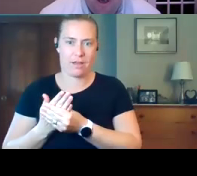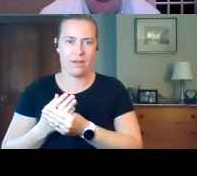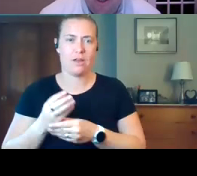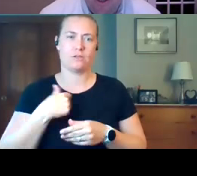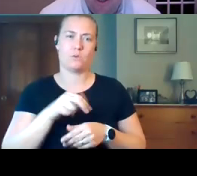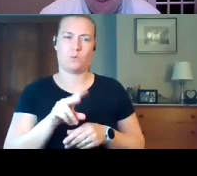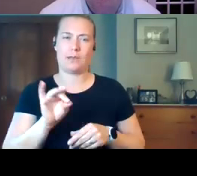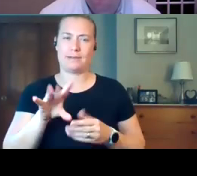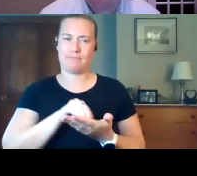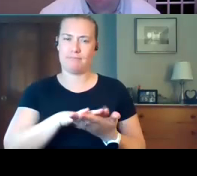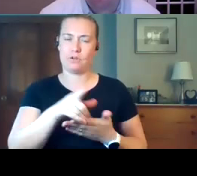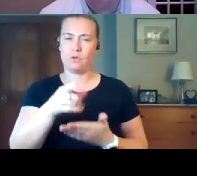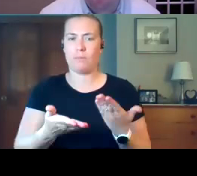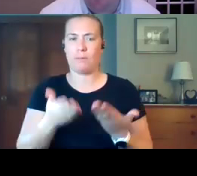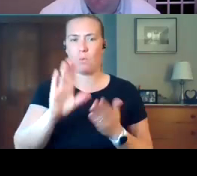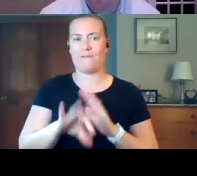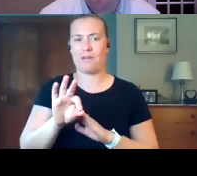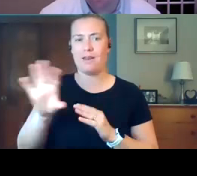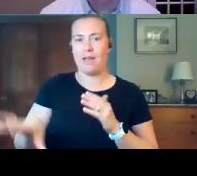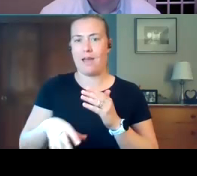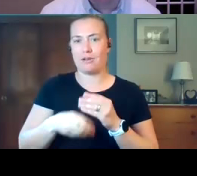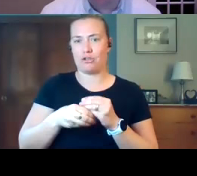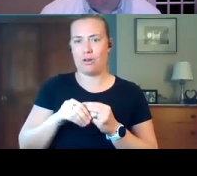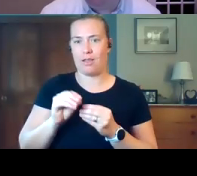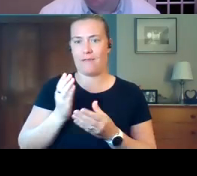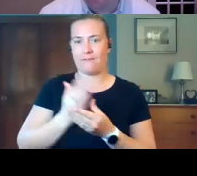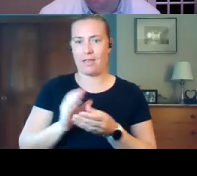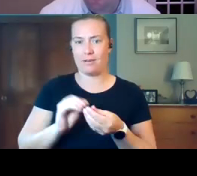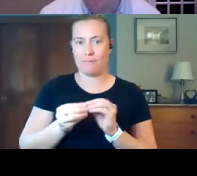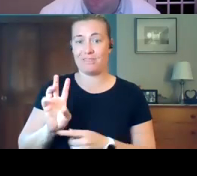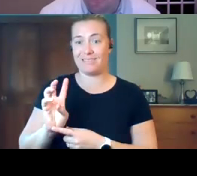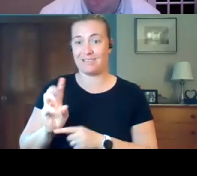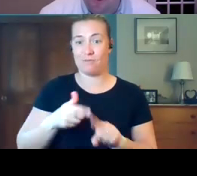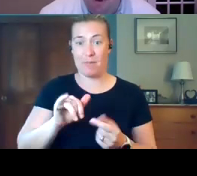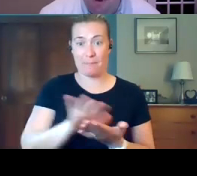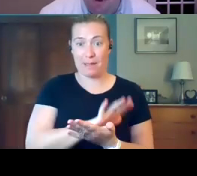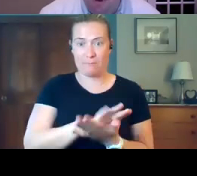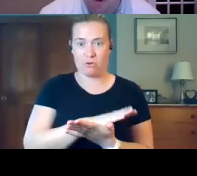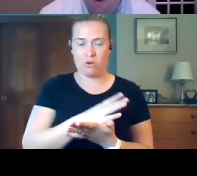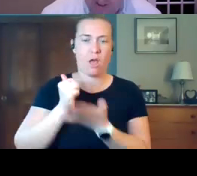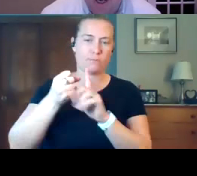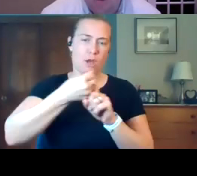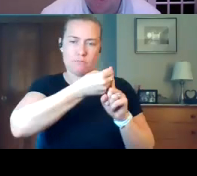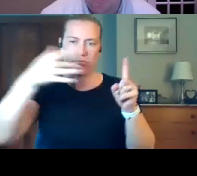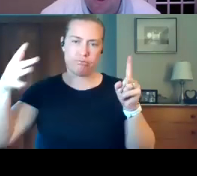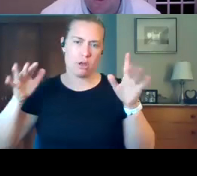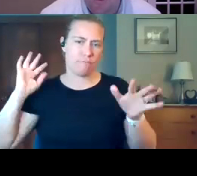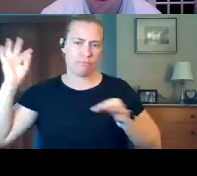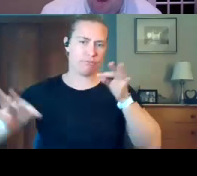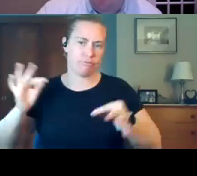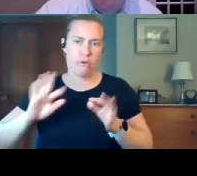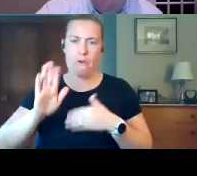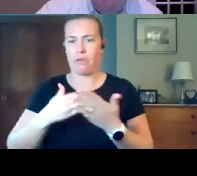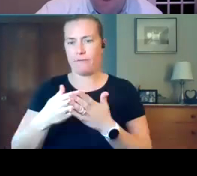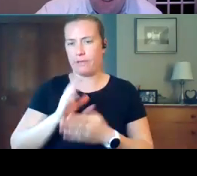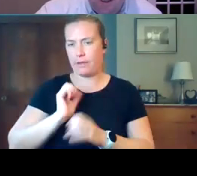find additional file 6 of that paper to be most helpful and detailed in terms of describing implementation strategies. The paper